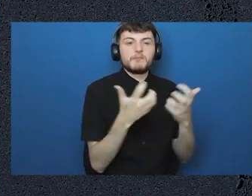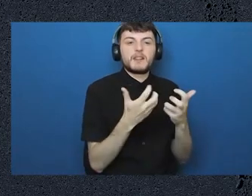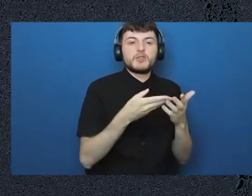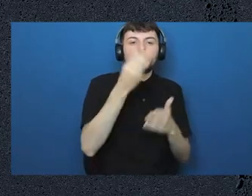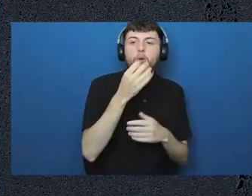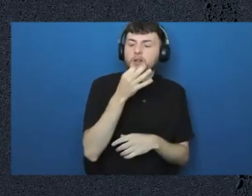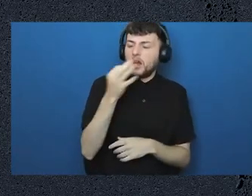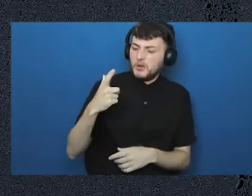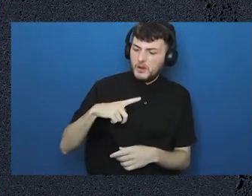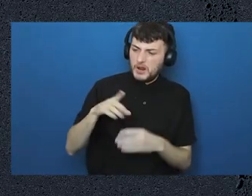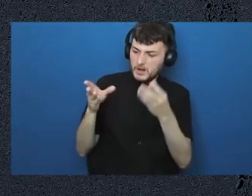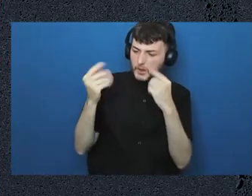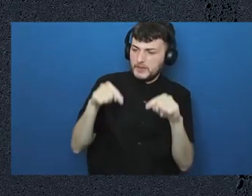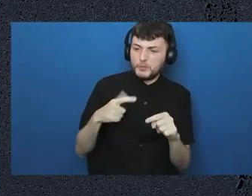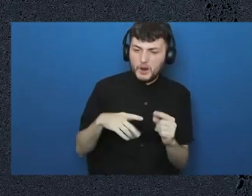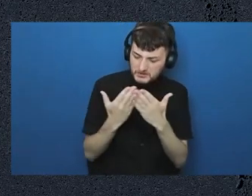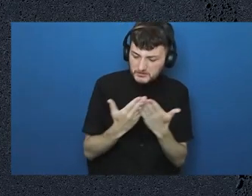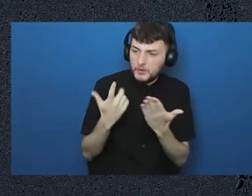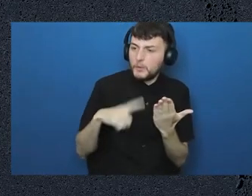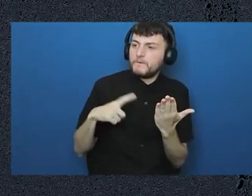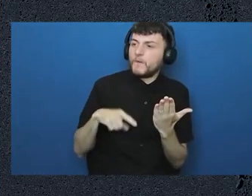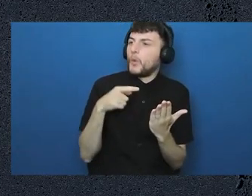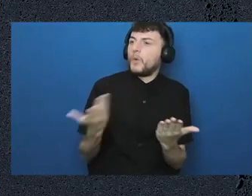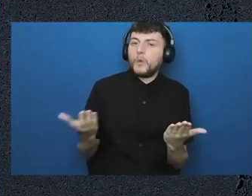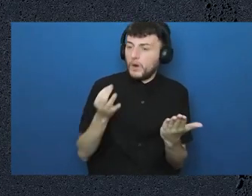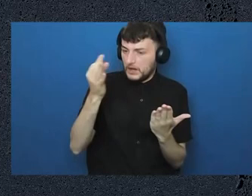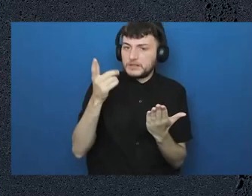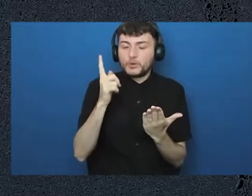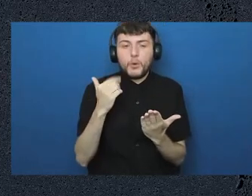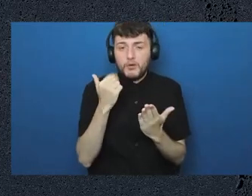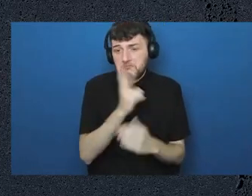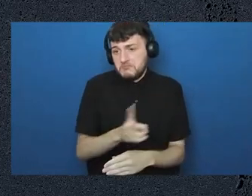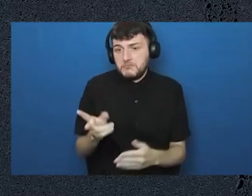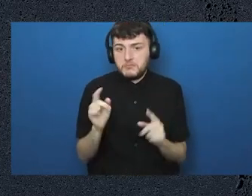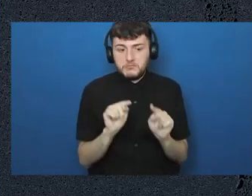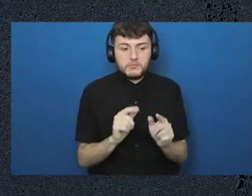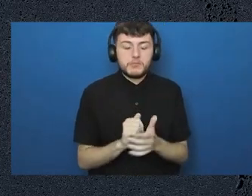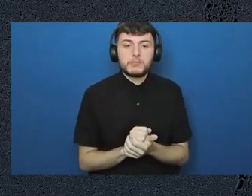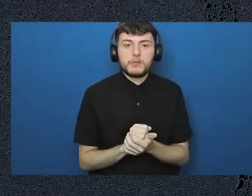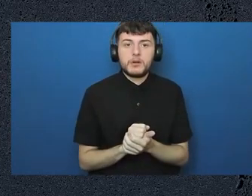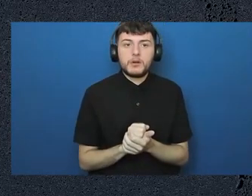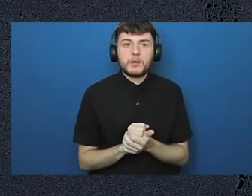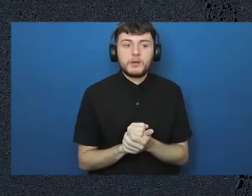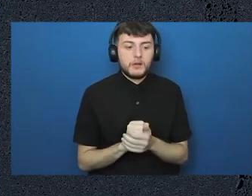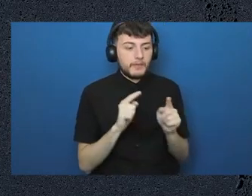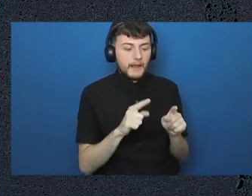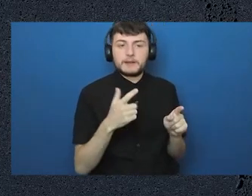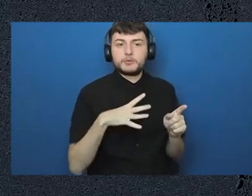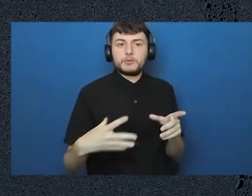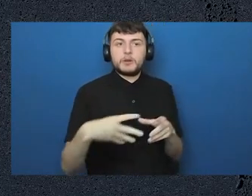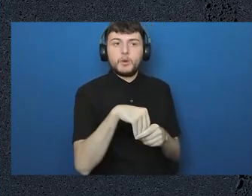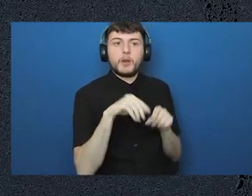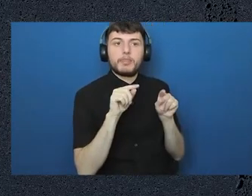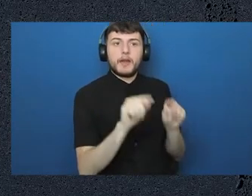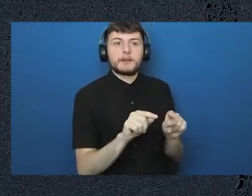all the time. Miss, sir, why are we learning this? That's what needs to be brought in, and then actually doing that thing rather than